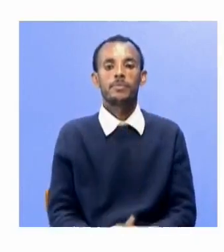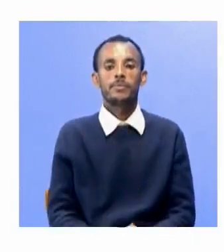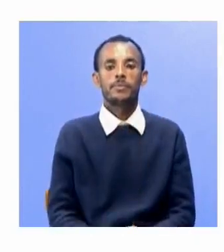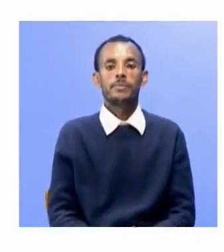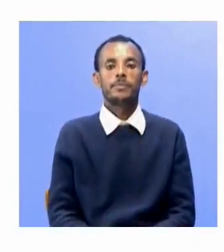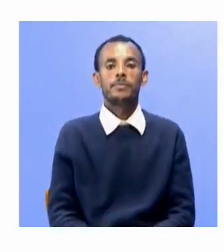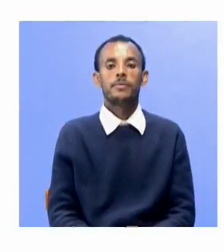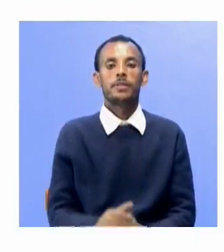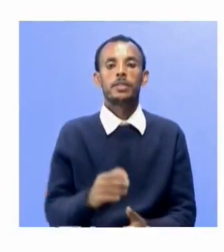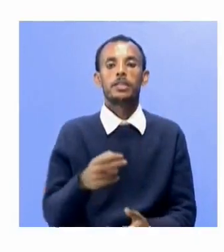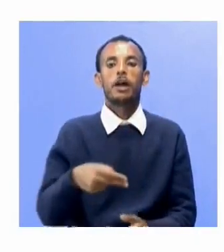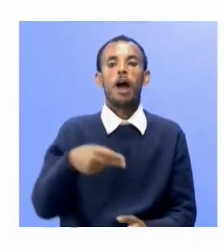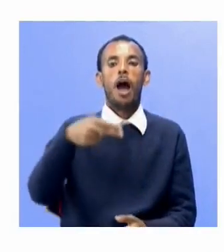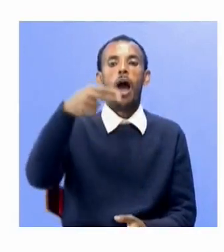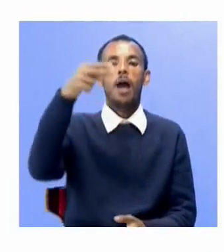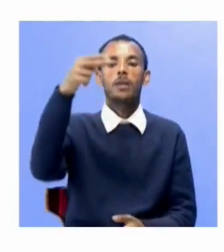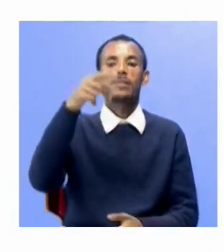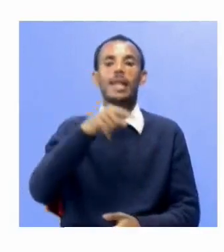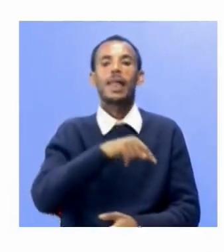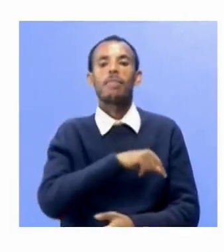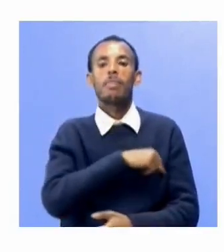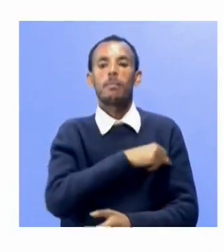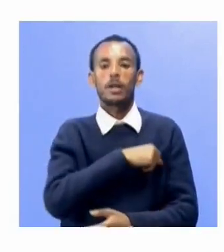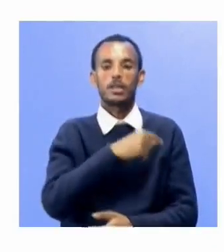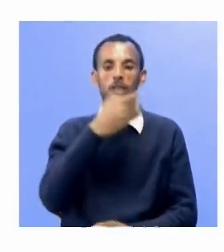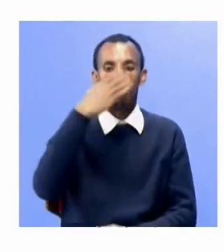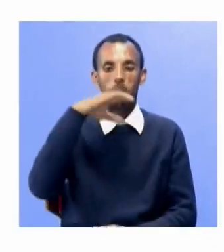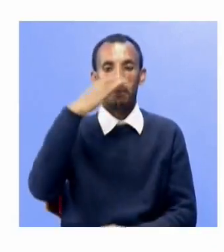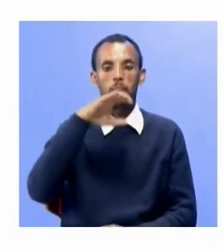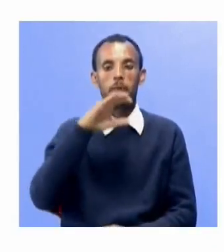the highest temperature,